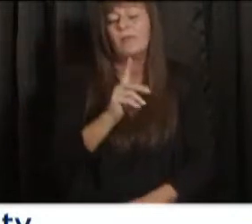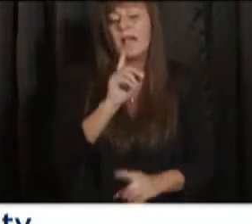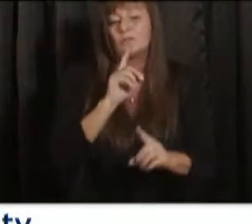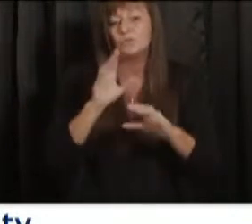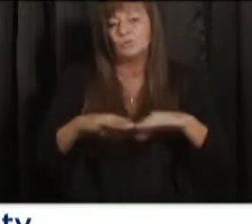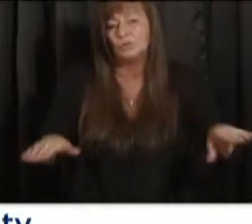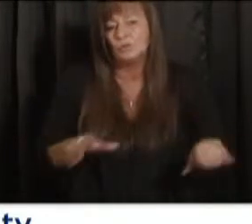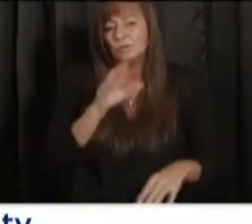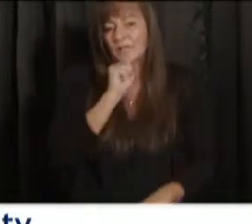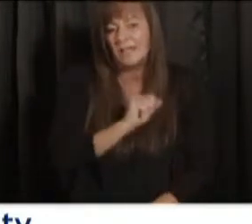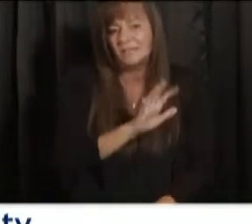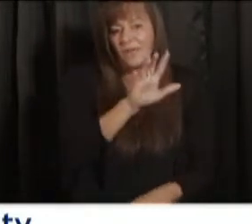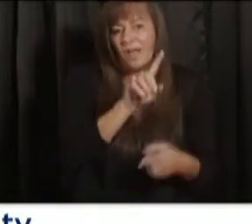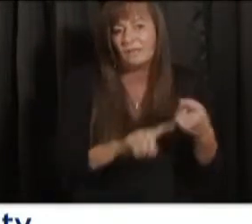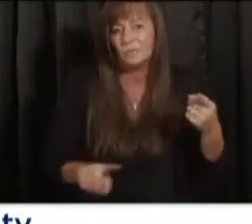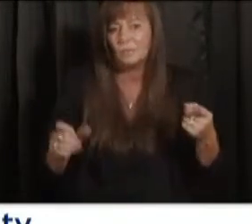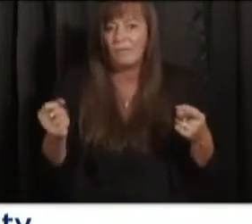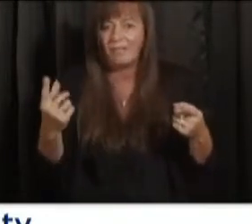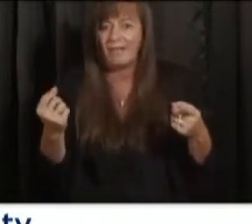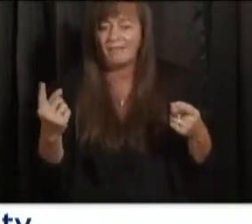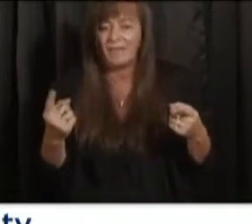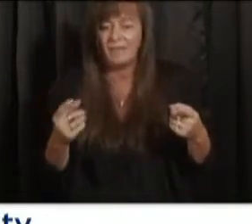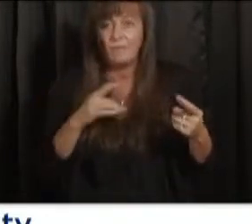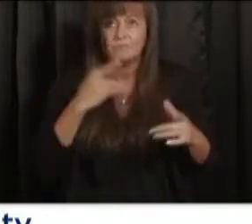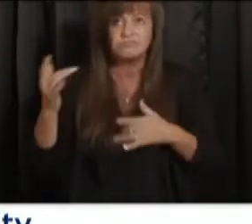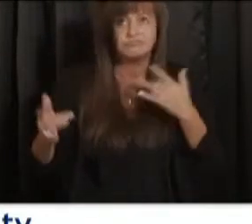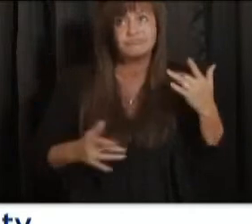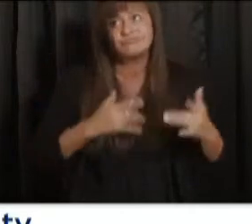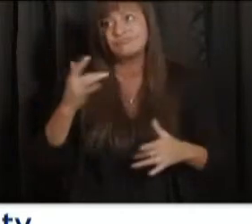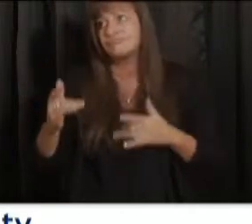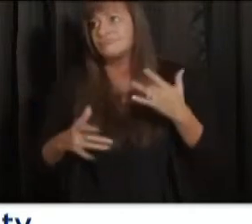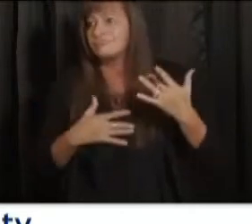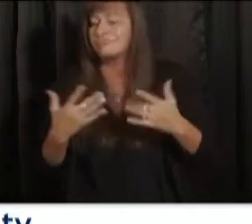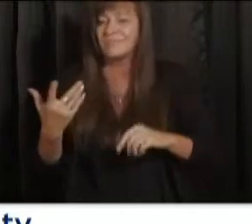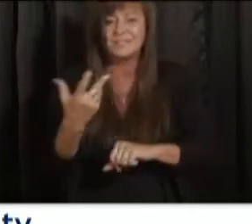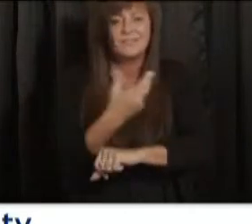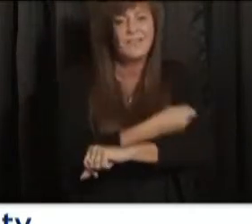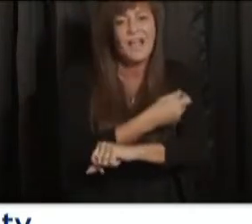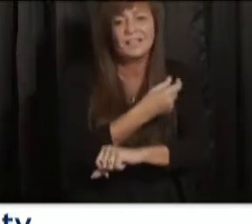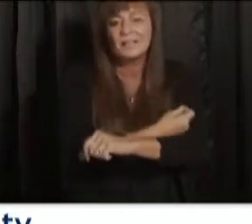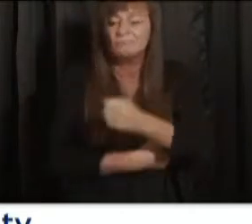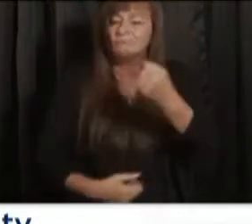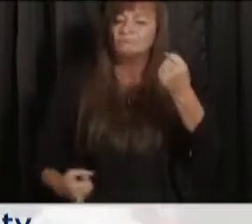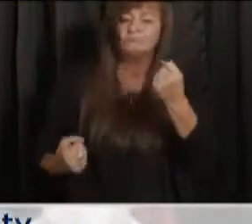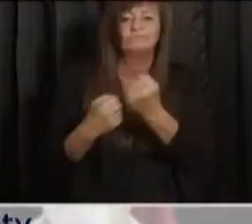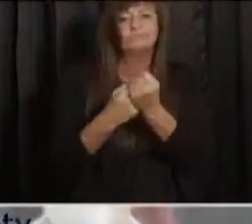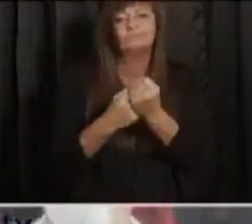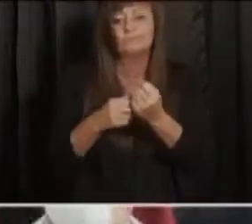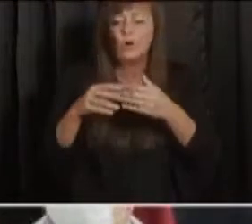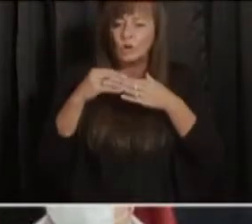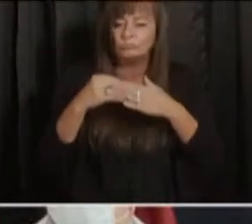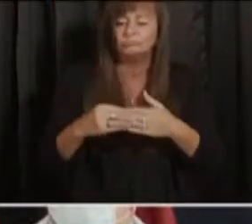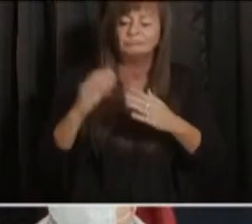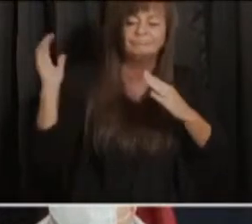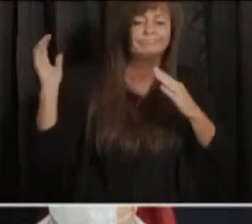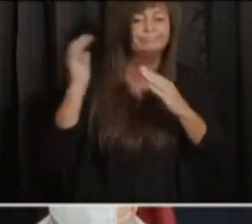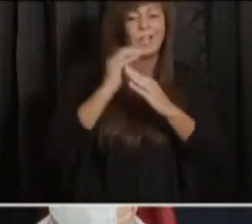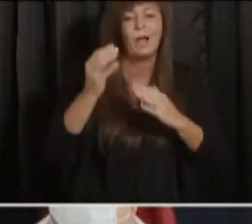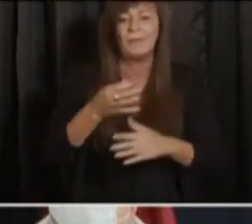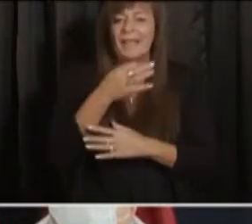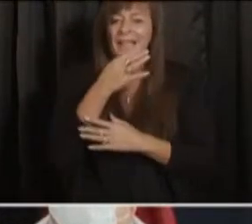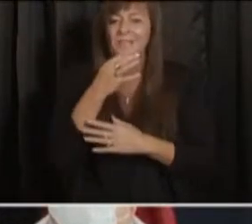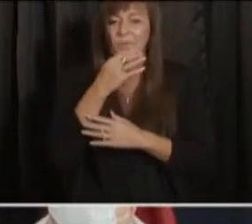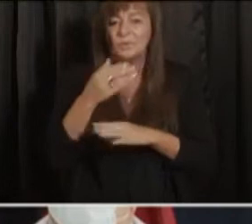11-year-olds, we are so excited by this development. The vaccine is backed by our country's leading medical experts. Over the last